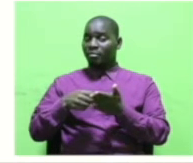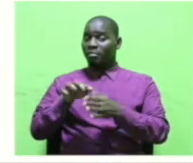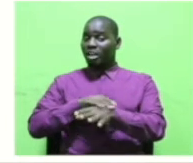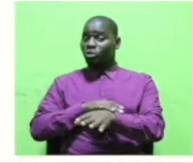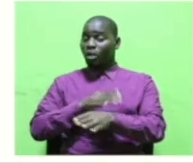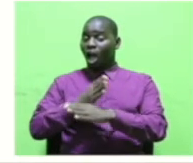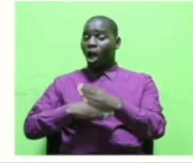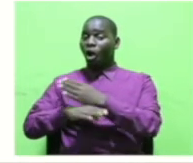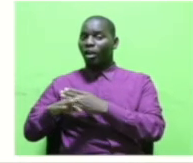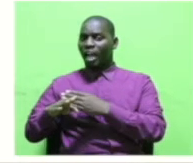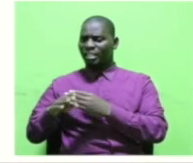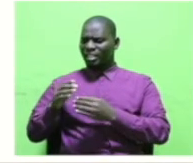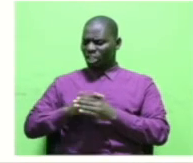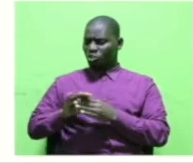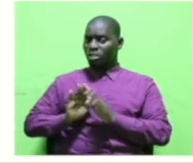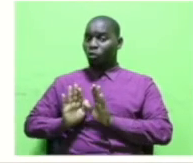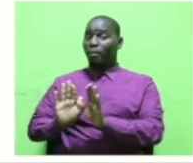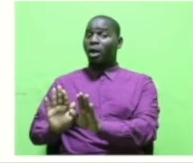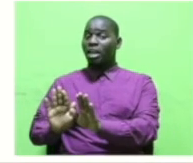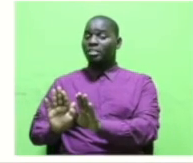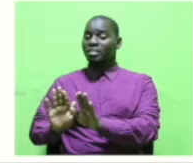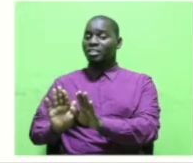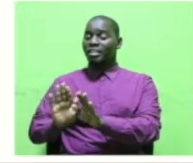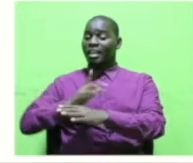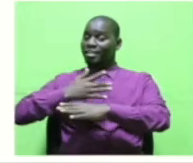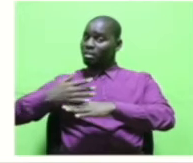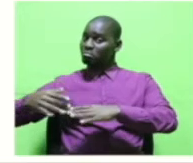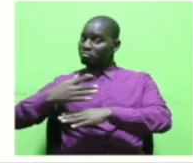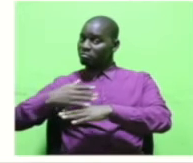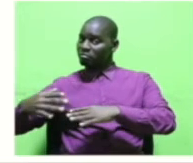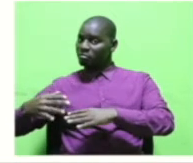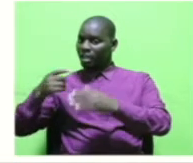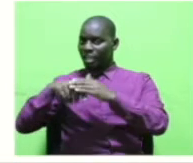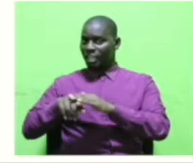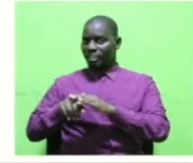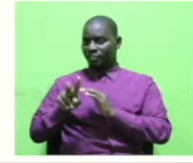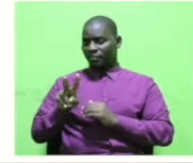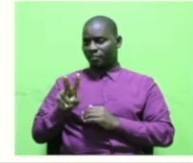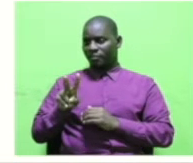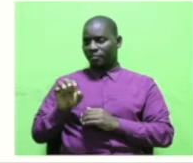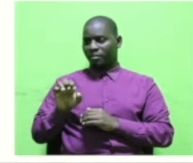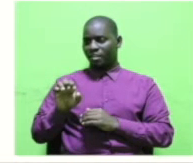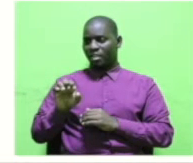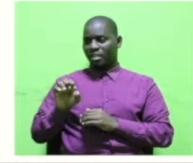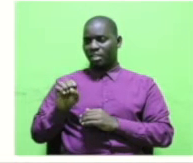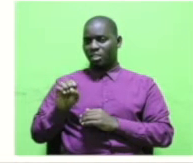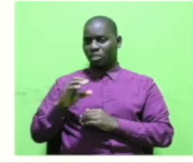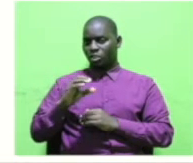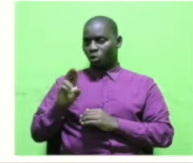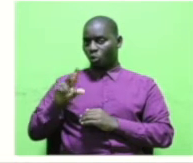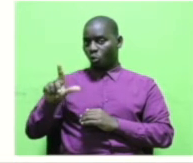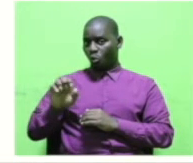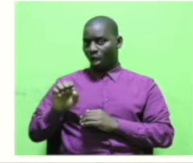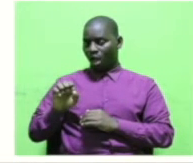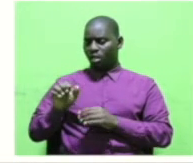blood through blood vessels of the circulatory system. It supplies the body with oxygen